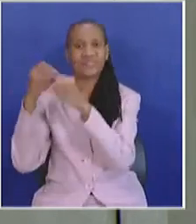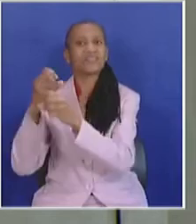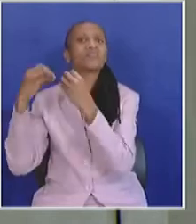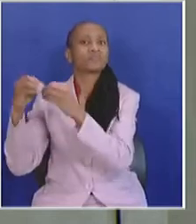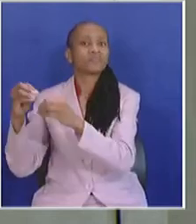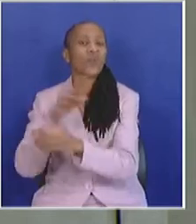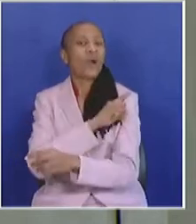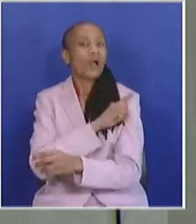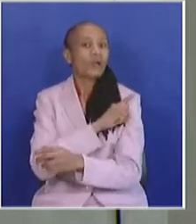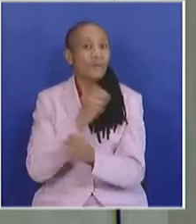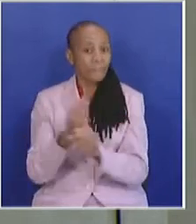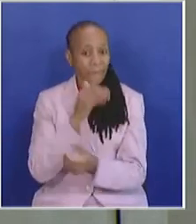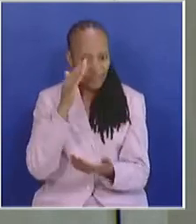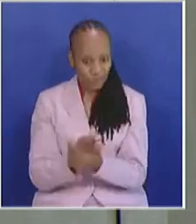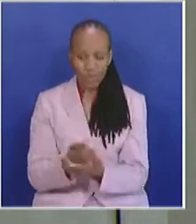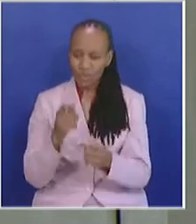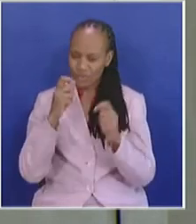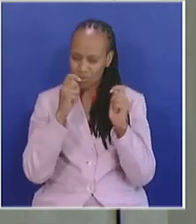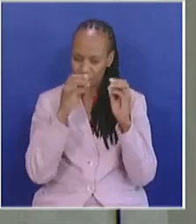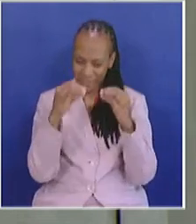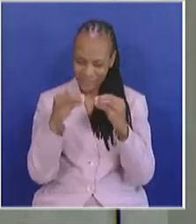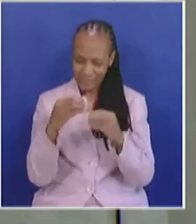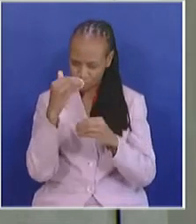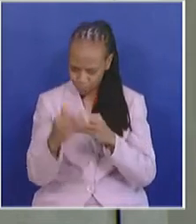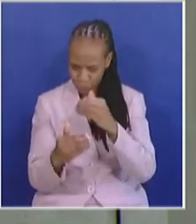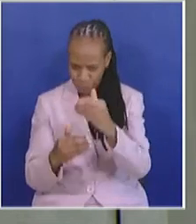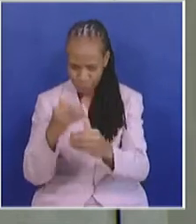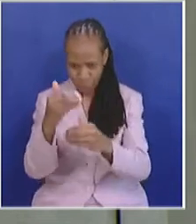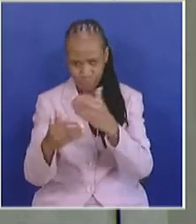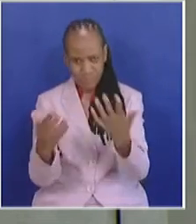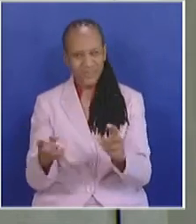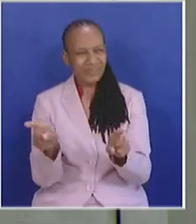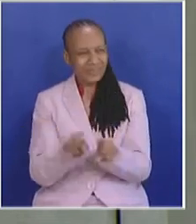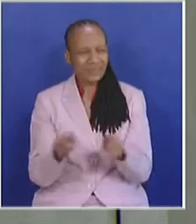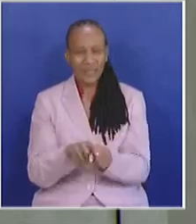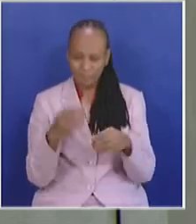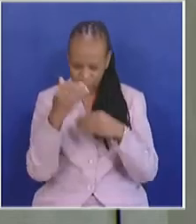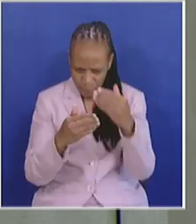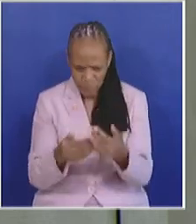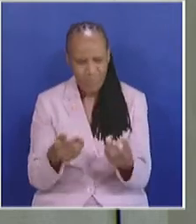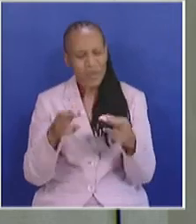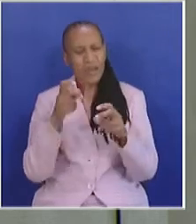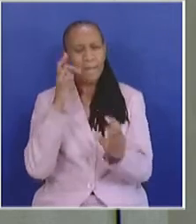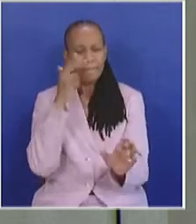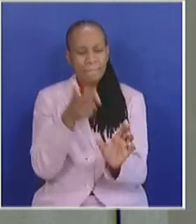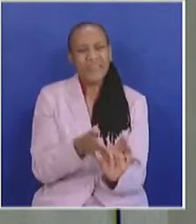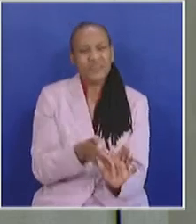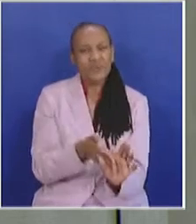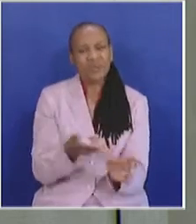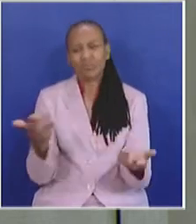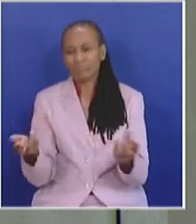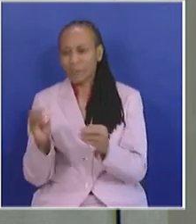in the total transport value chain, for example, in the fuel value chain, spares, assembling, and